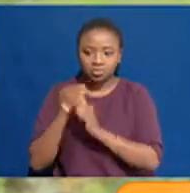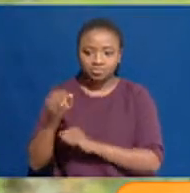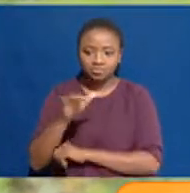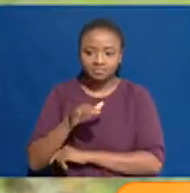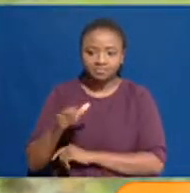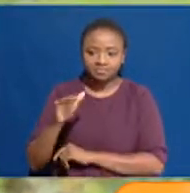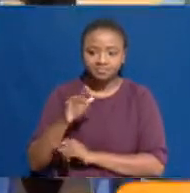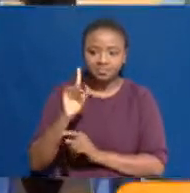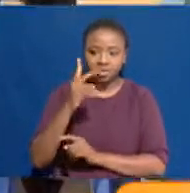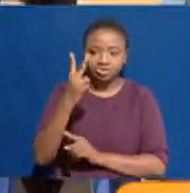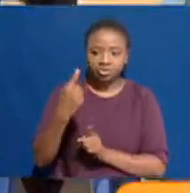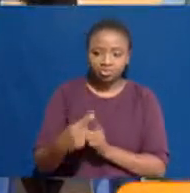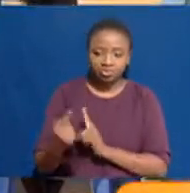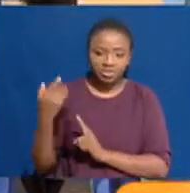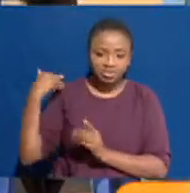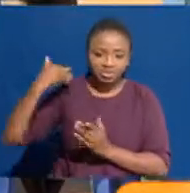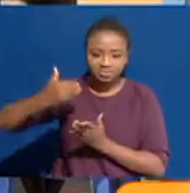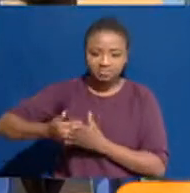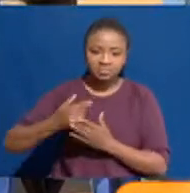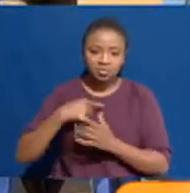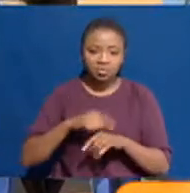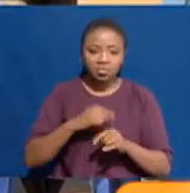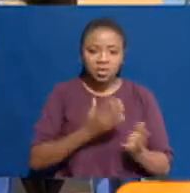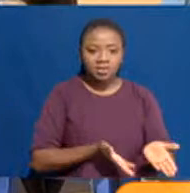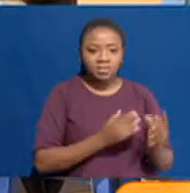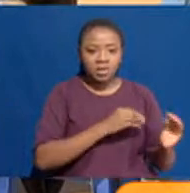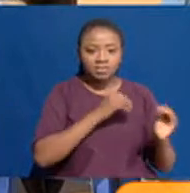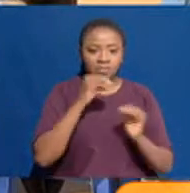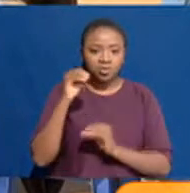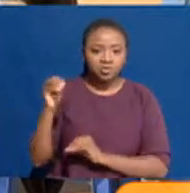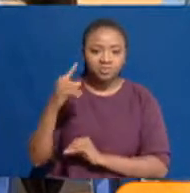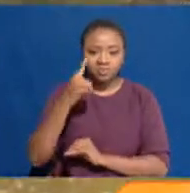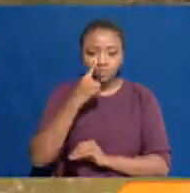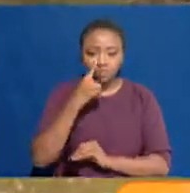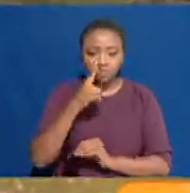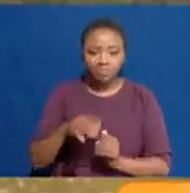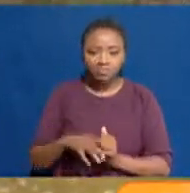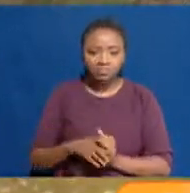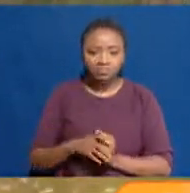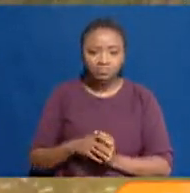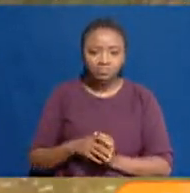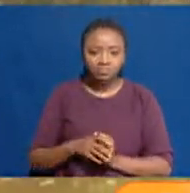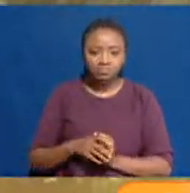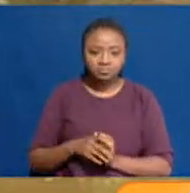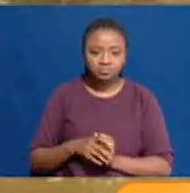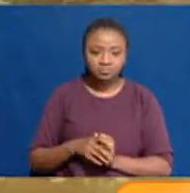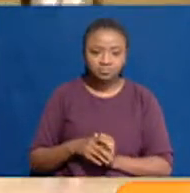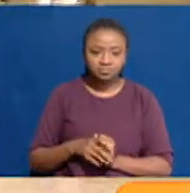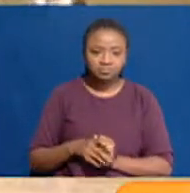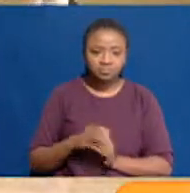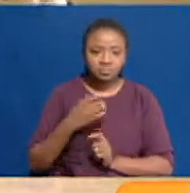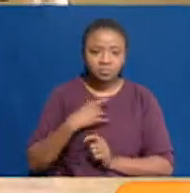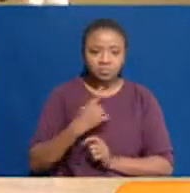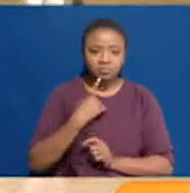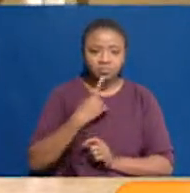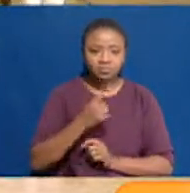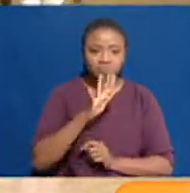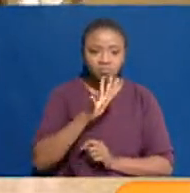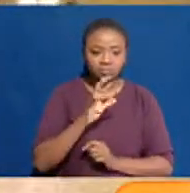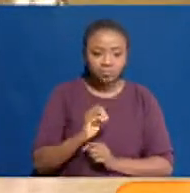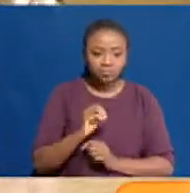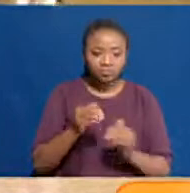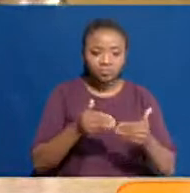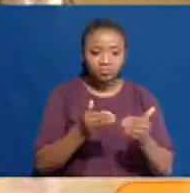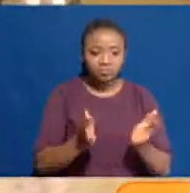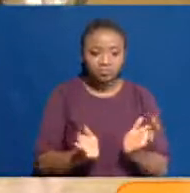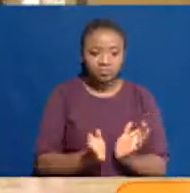Over 2 years since they fled their homes due to the rise in Lake Baringo waters, the over 150 families here